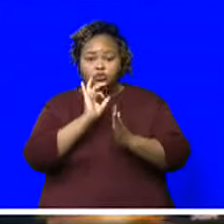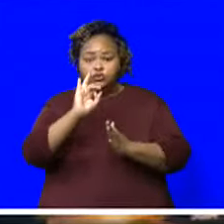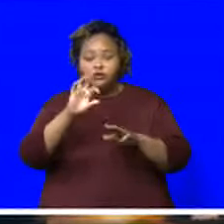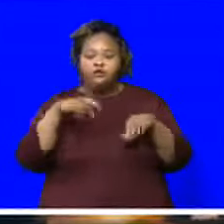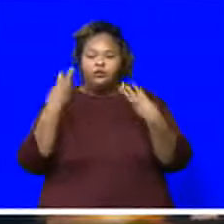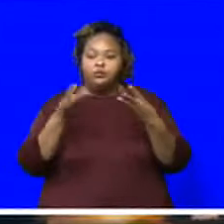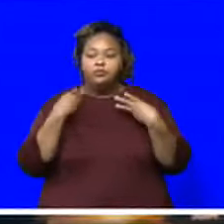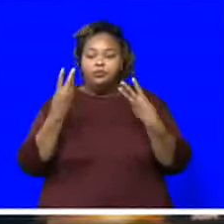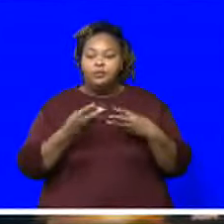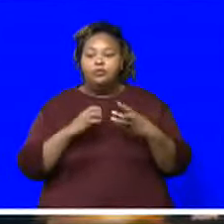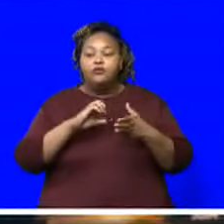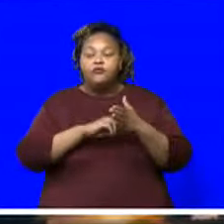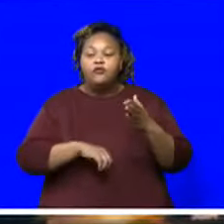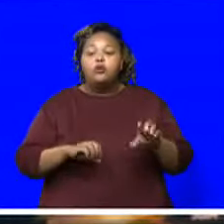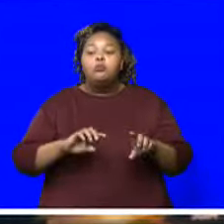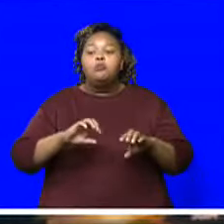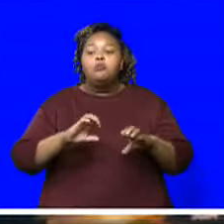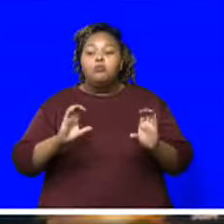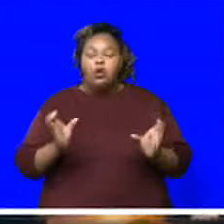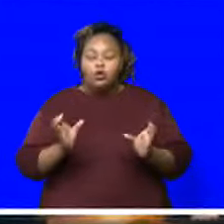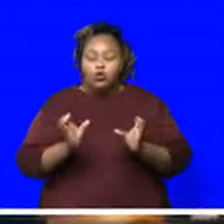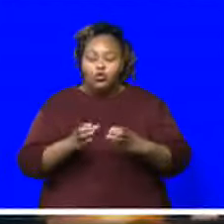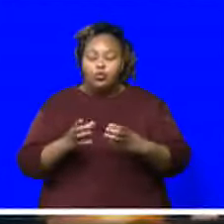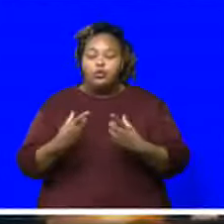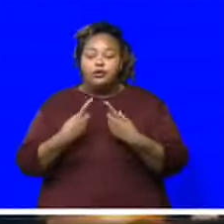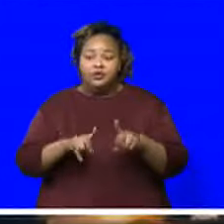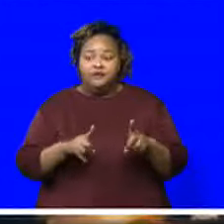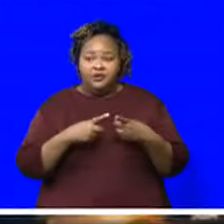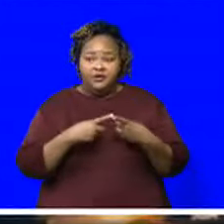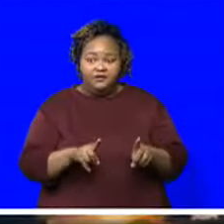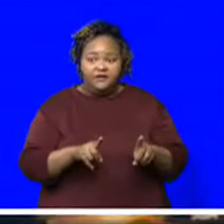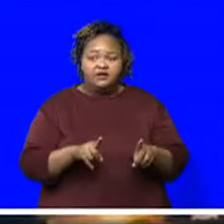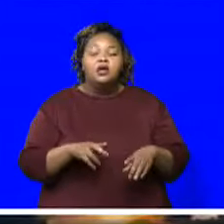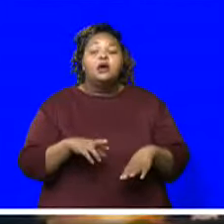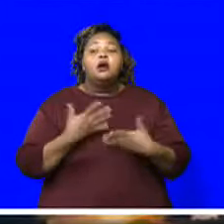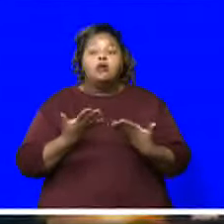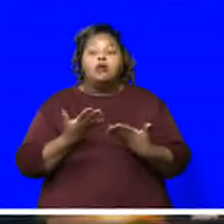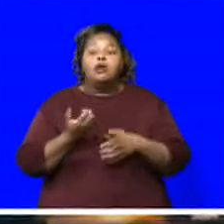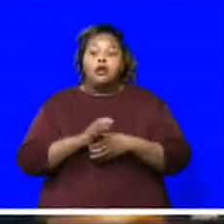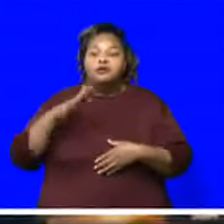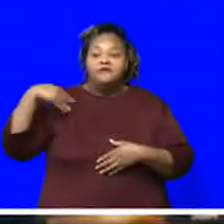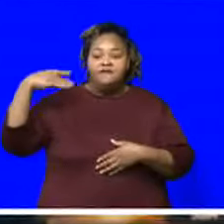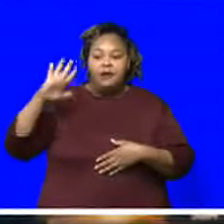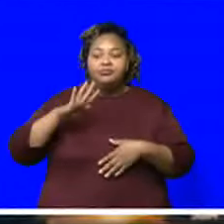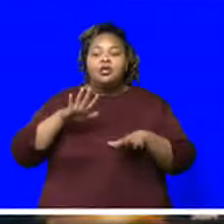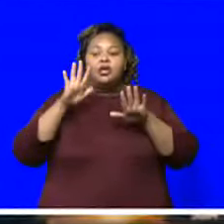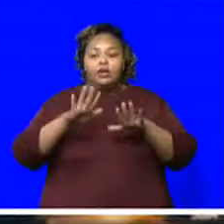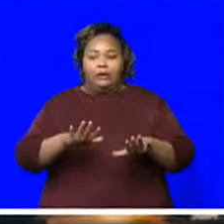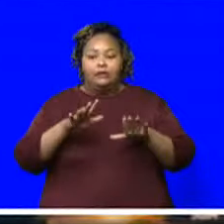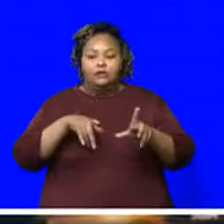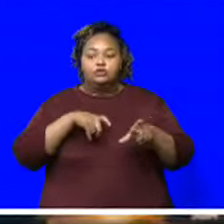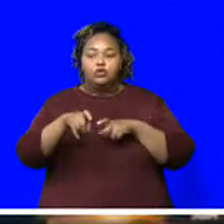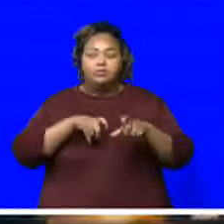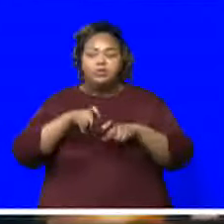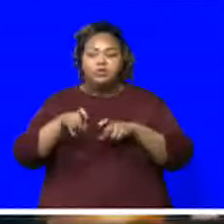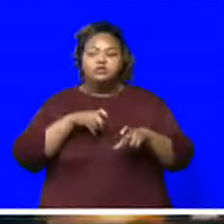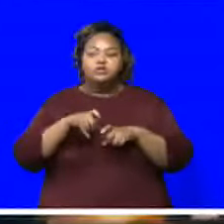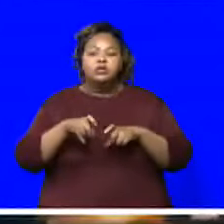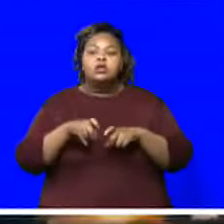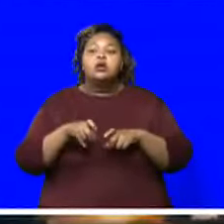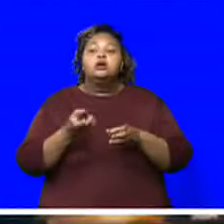in this year's Commonwealth Games to be staged in Birmingham, England from July 28th to the 8th of August. 1.4 million emalangeni has